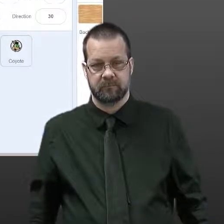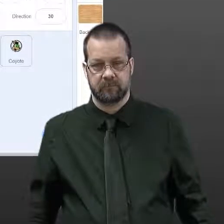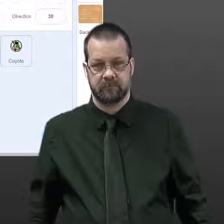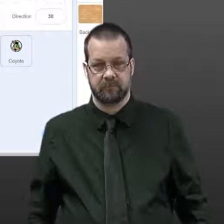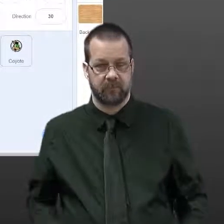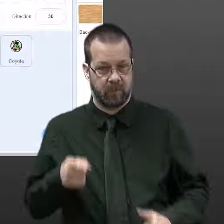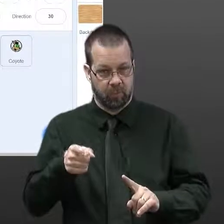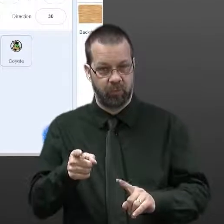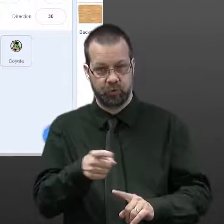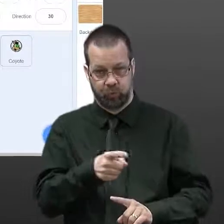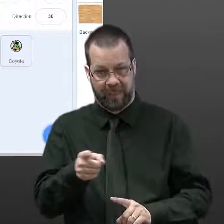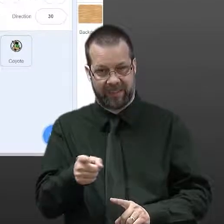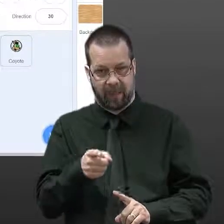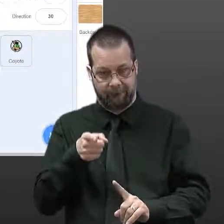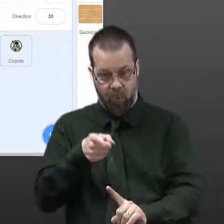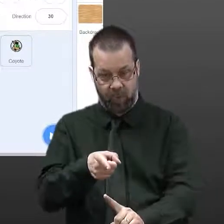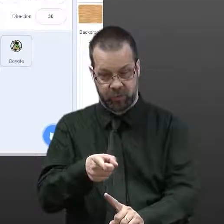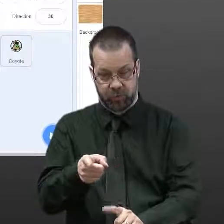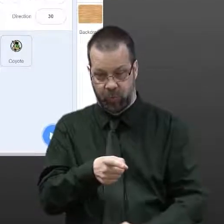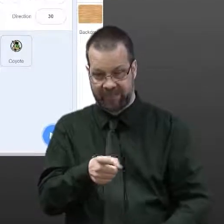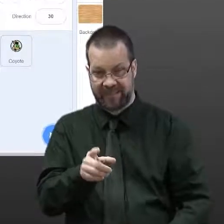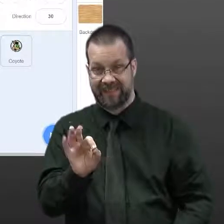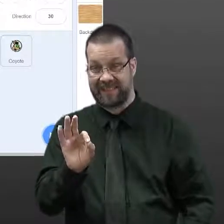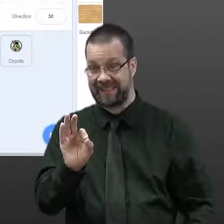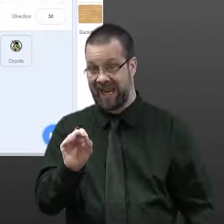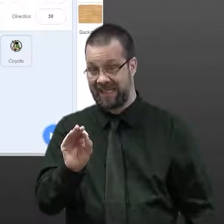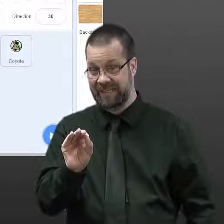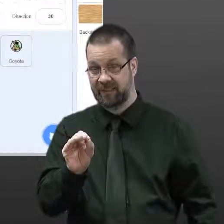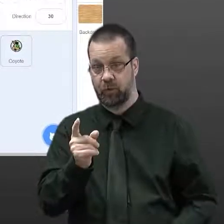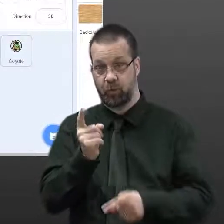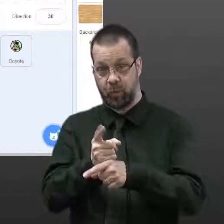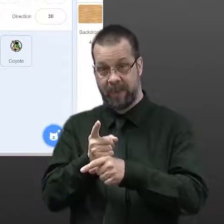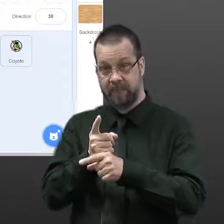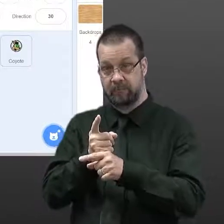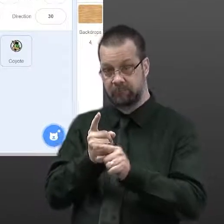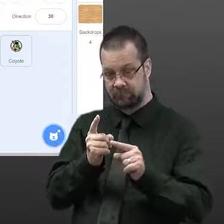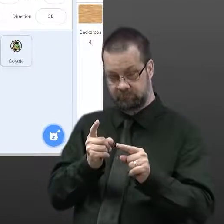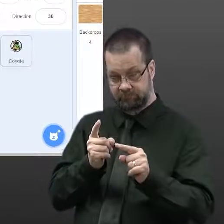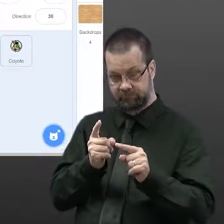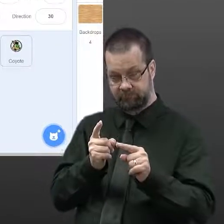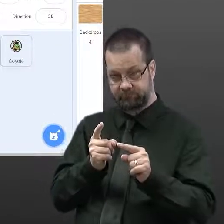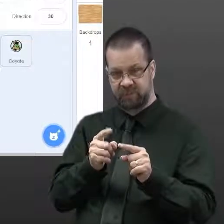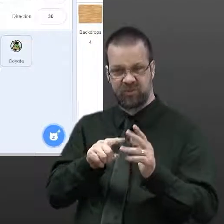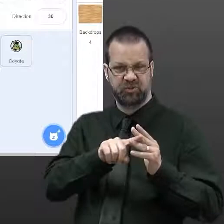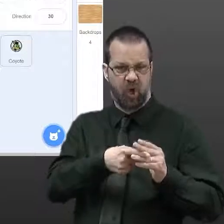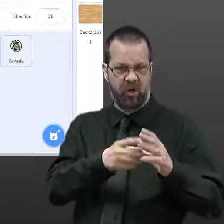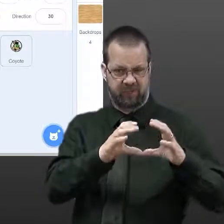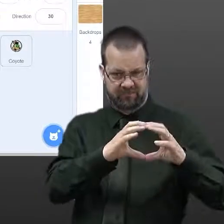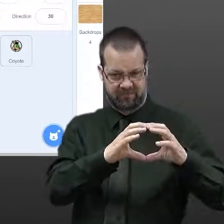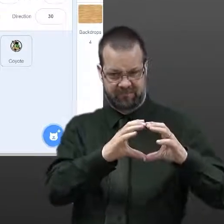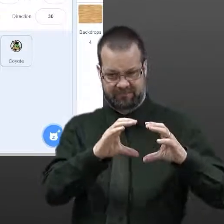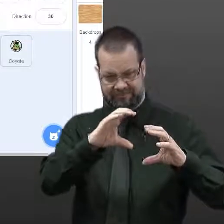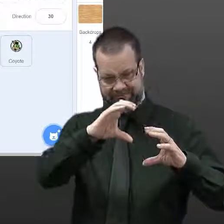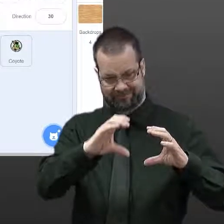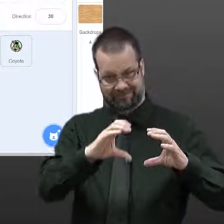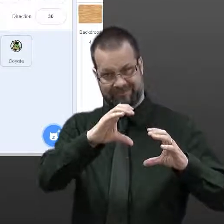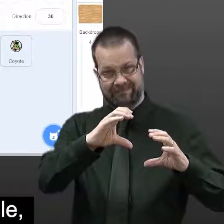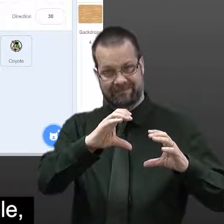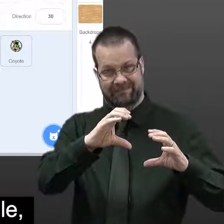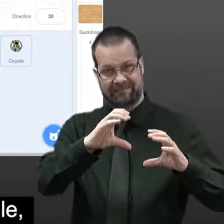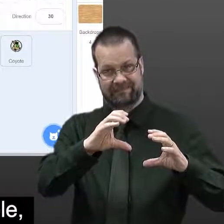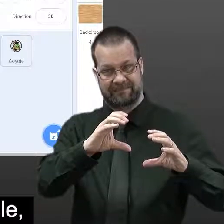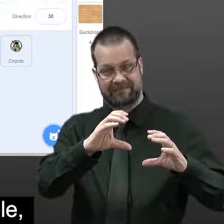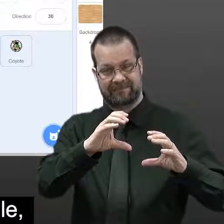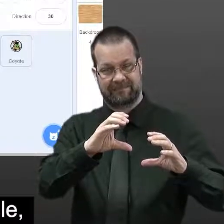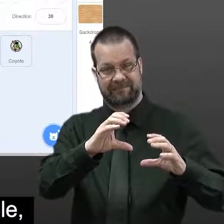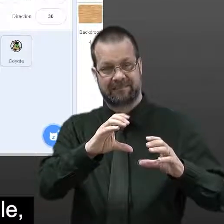to do is point in direction 90 so that we're pointed in the correct direction again, or the starting position again.